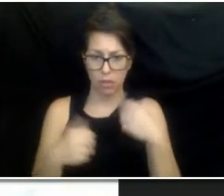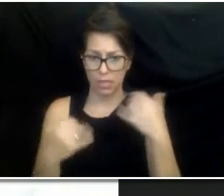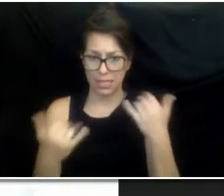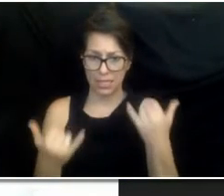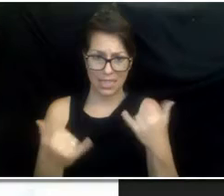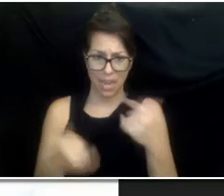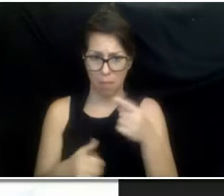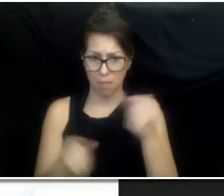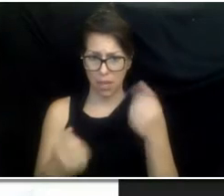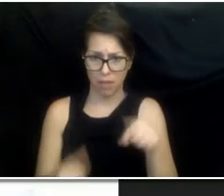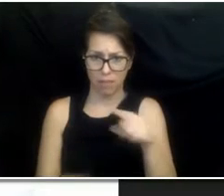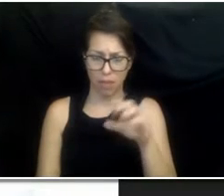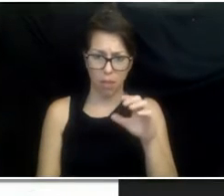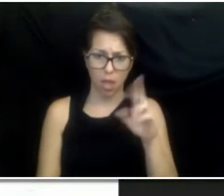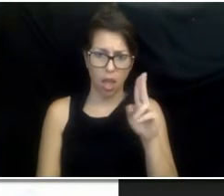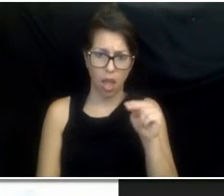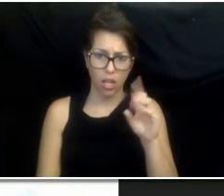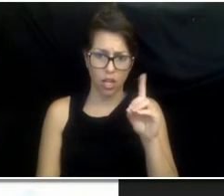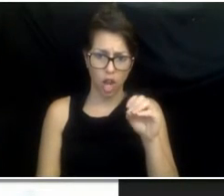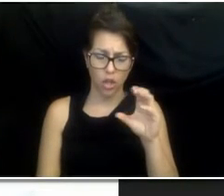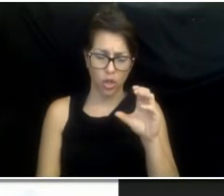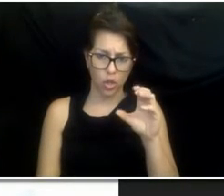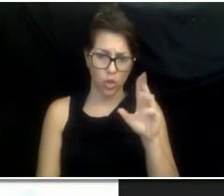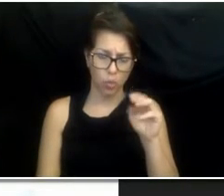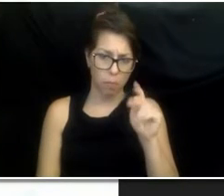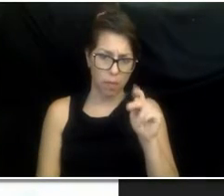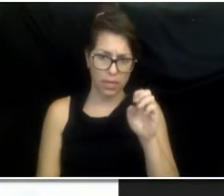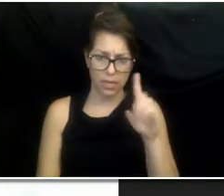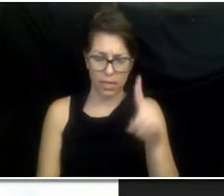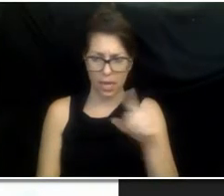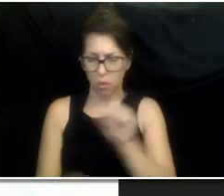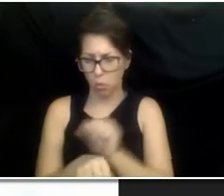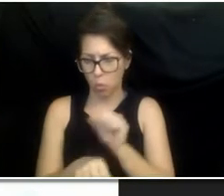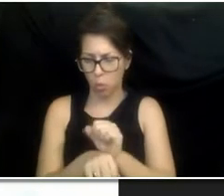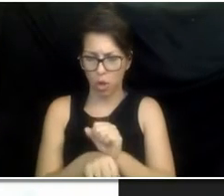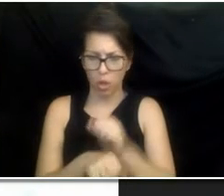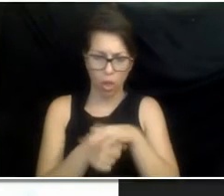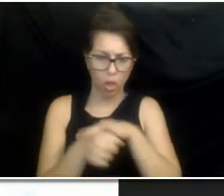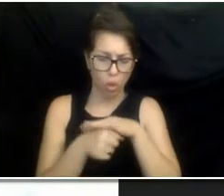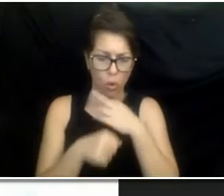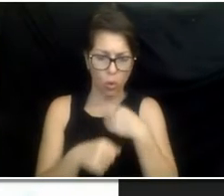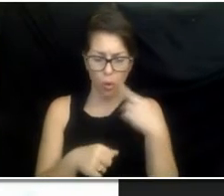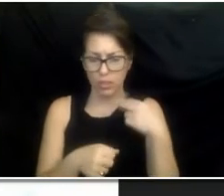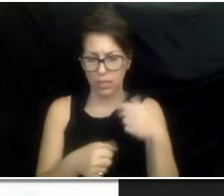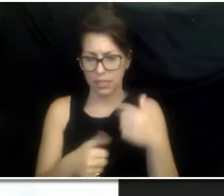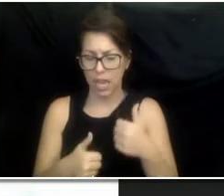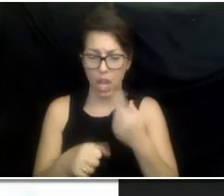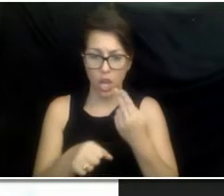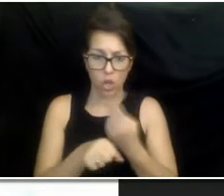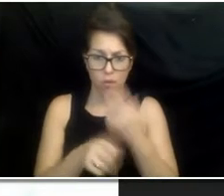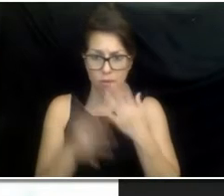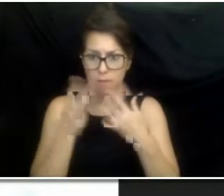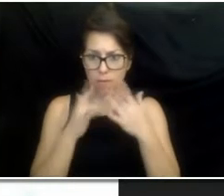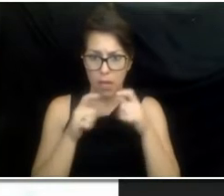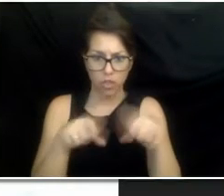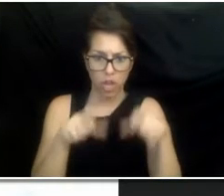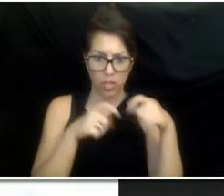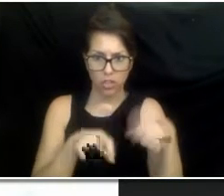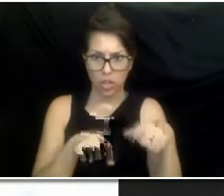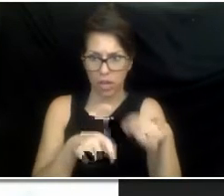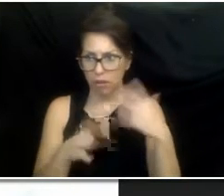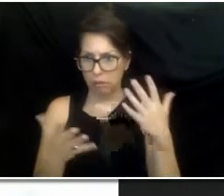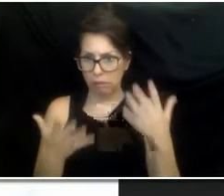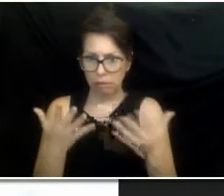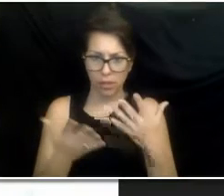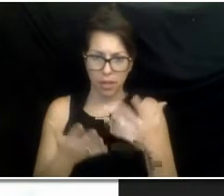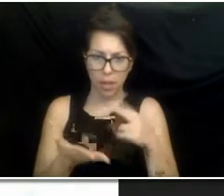and face additional violence and challenges financial difficulties uh compounded with social isolation